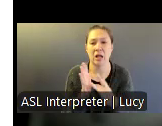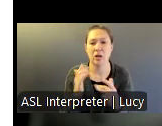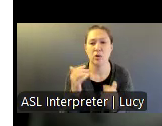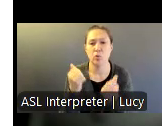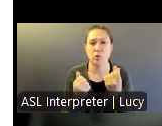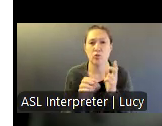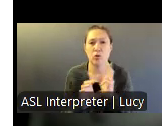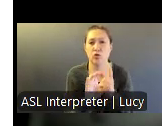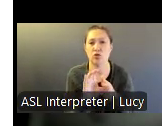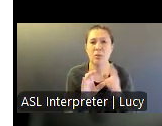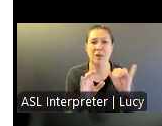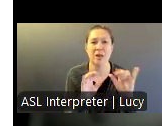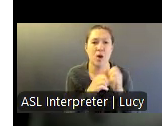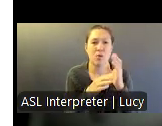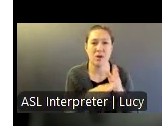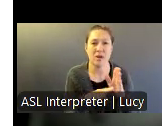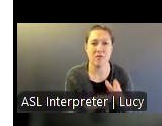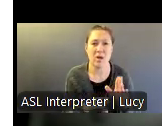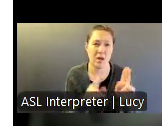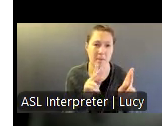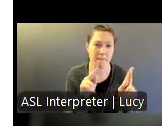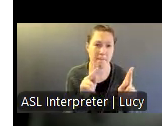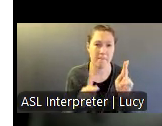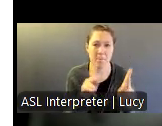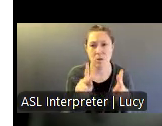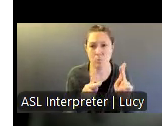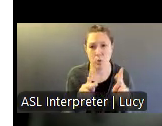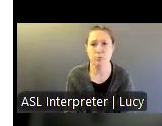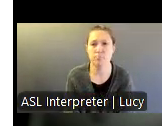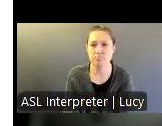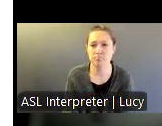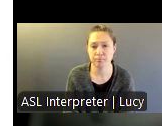into breakouts later by topic or community.